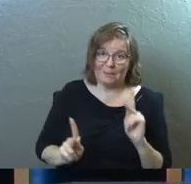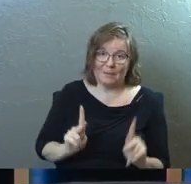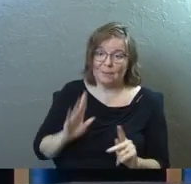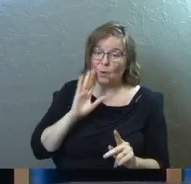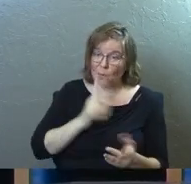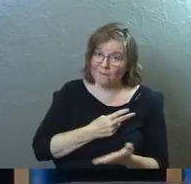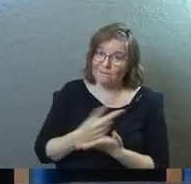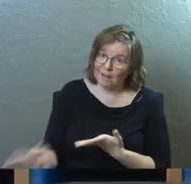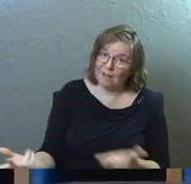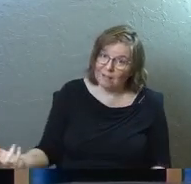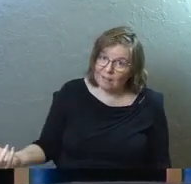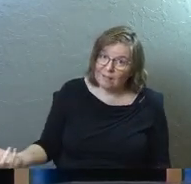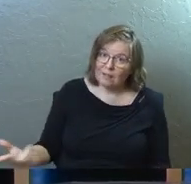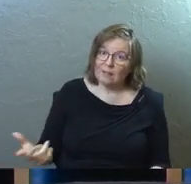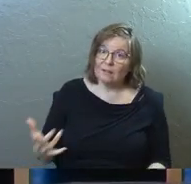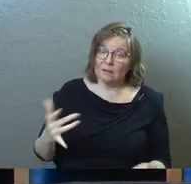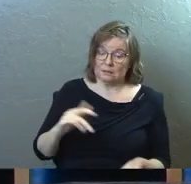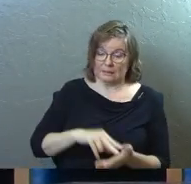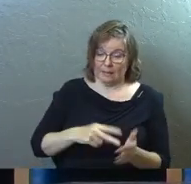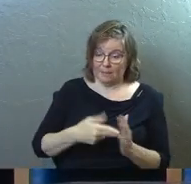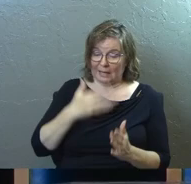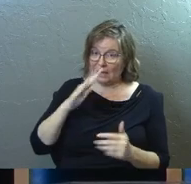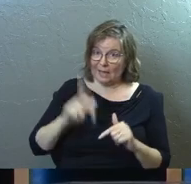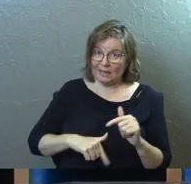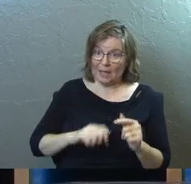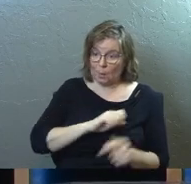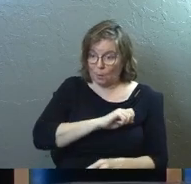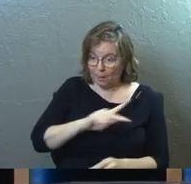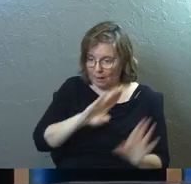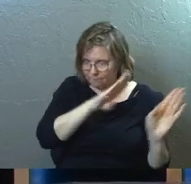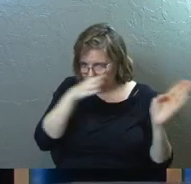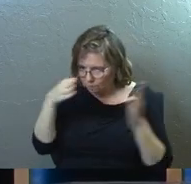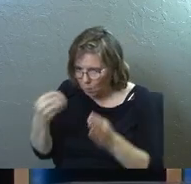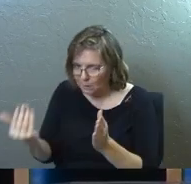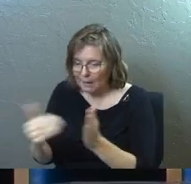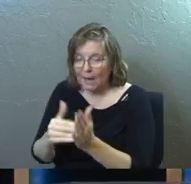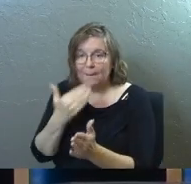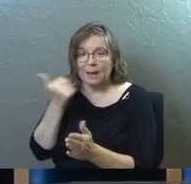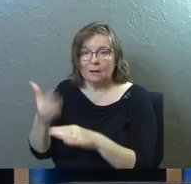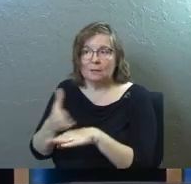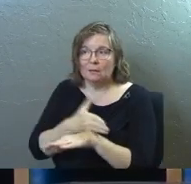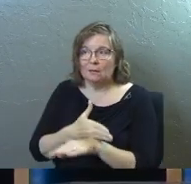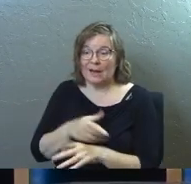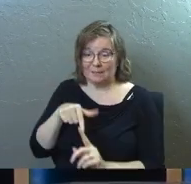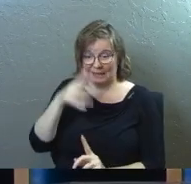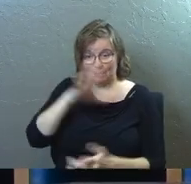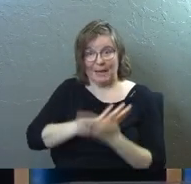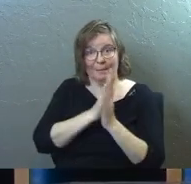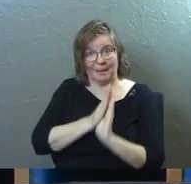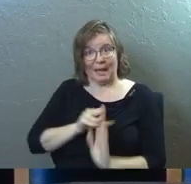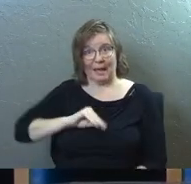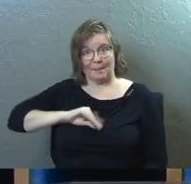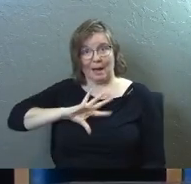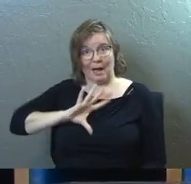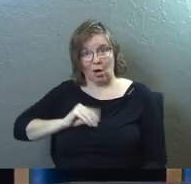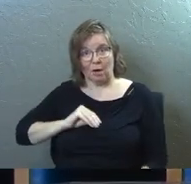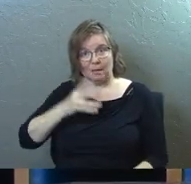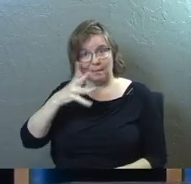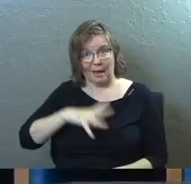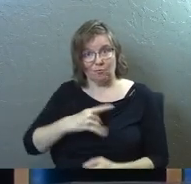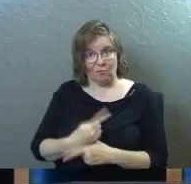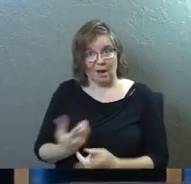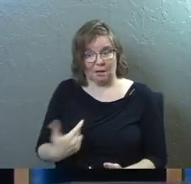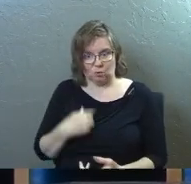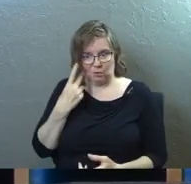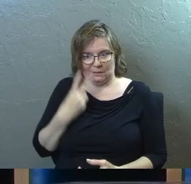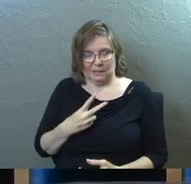who will fail. Now, does that mean that God can't get us back on track into bigger and better things? This man became Iron Man. You know what I'm saying? And I was like, Liam, isn't it cool